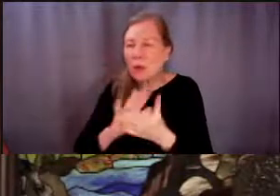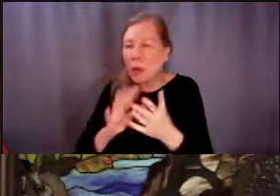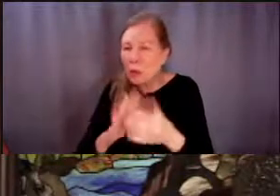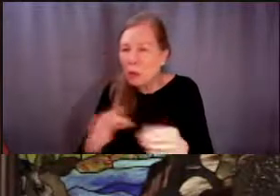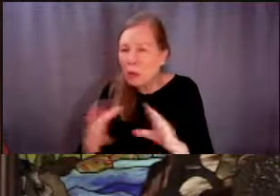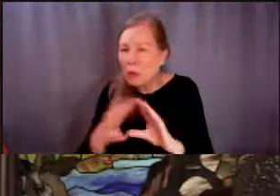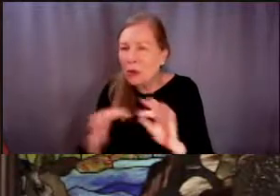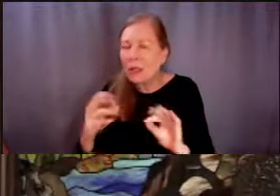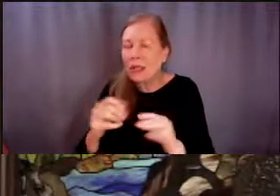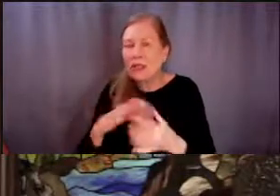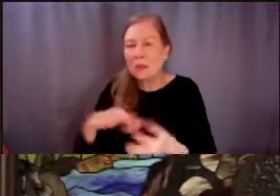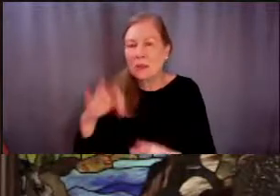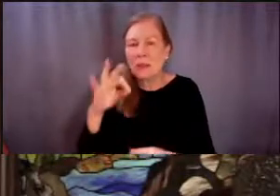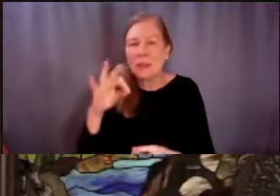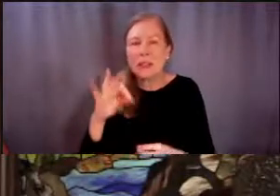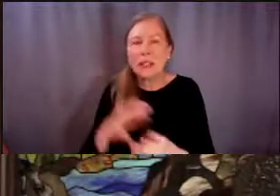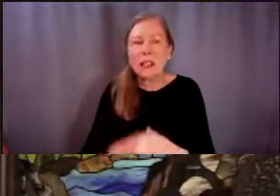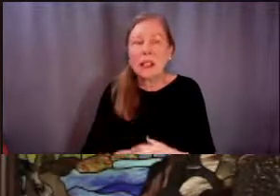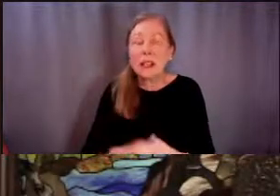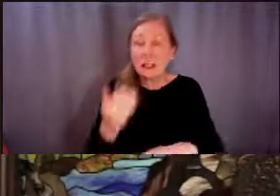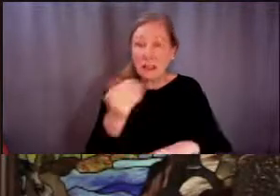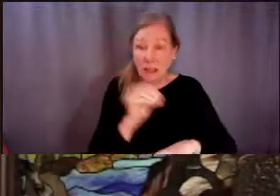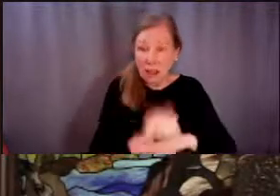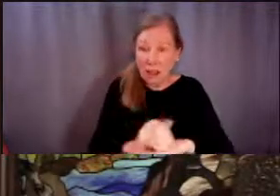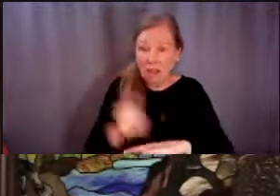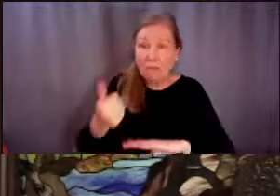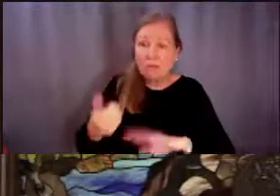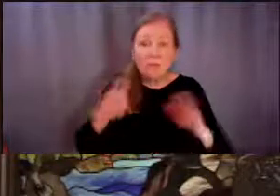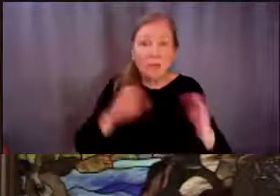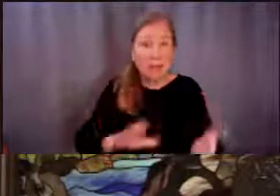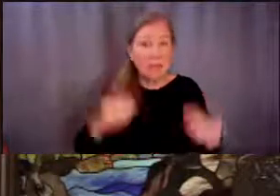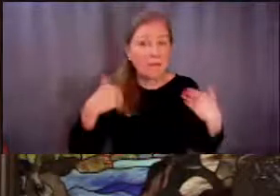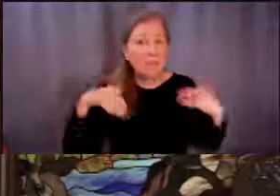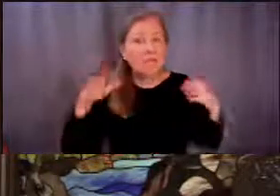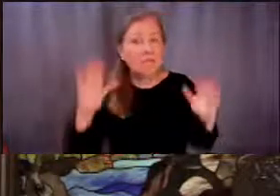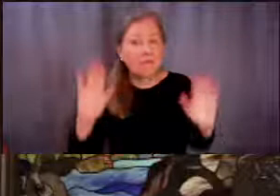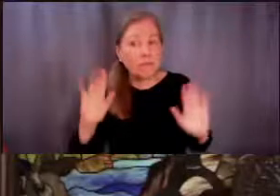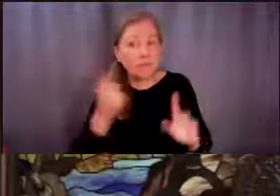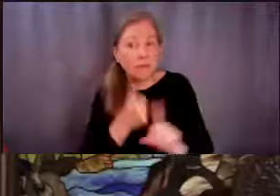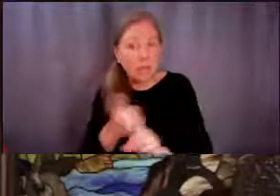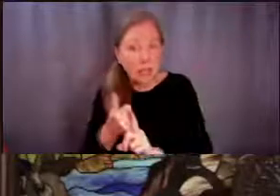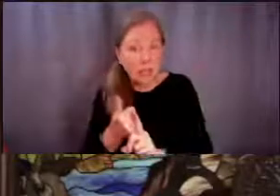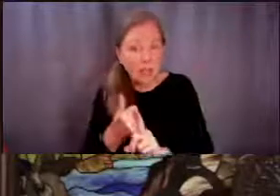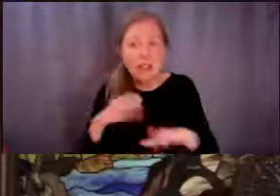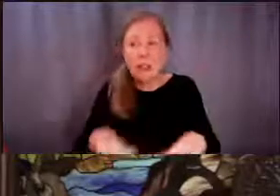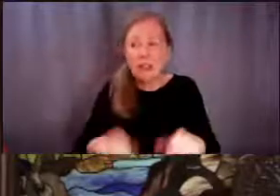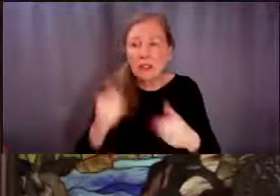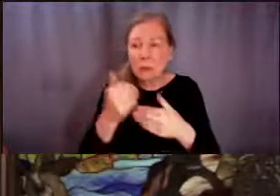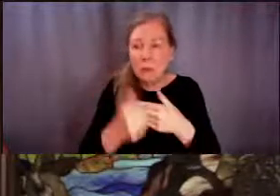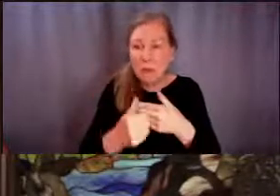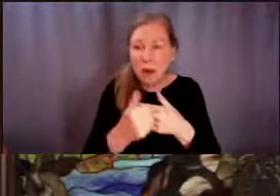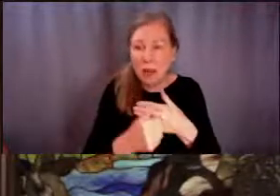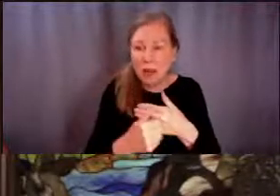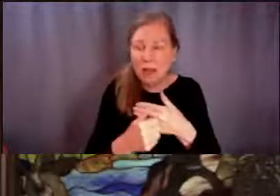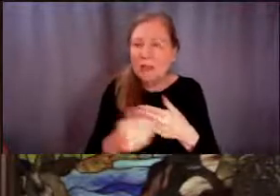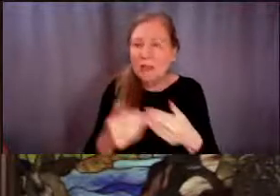On the night in which he gave himself up for us, he took the bread. I invite you to lift the bread with me.